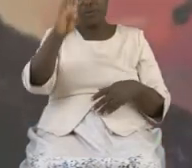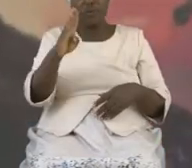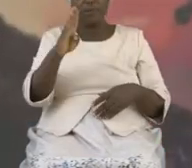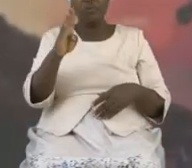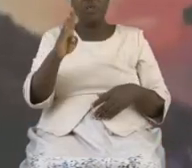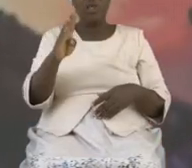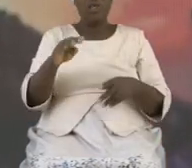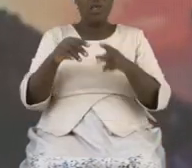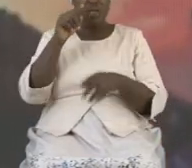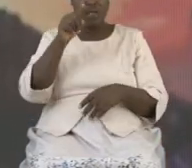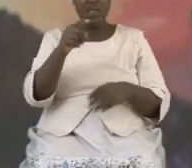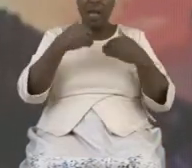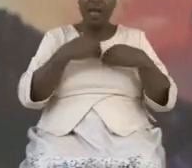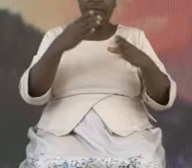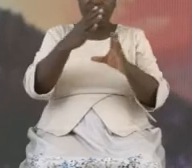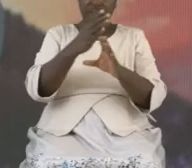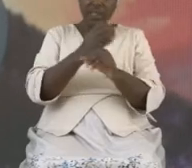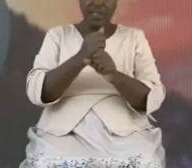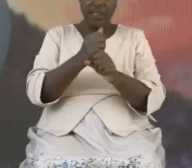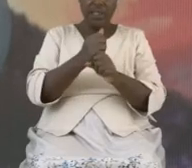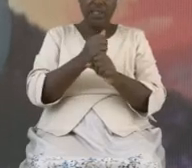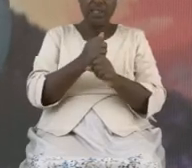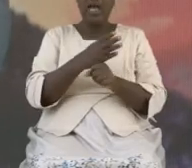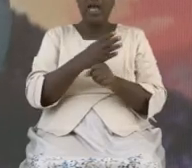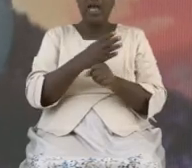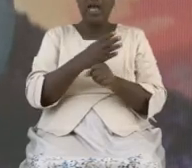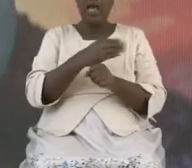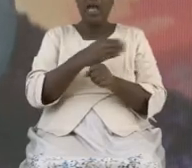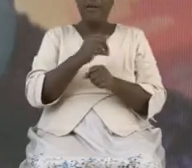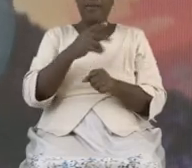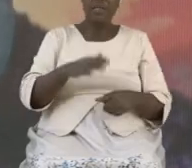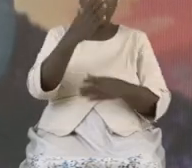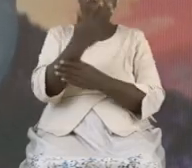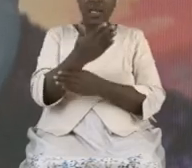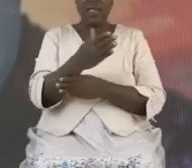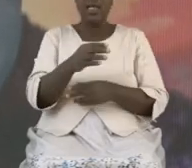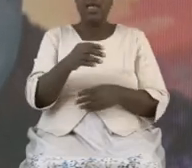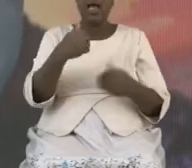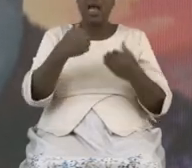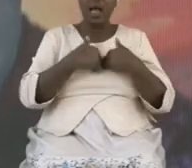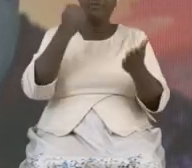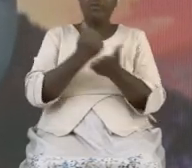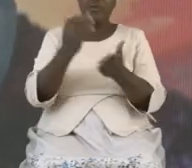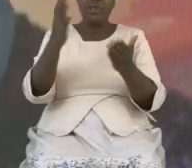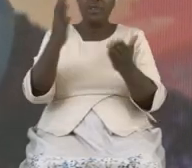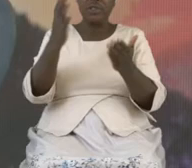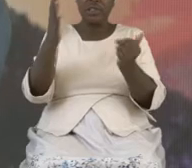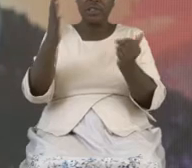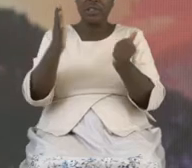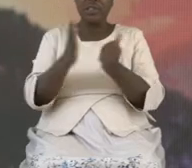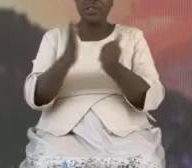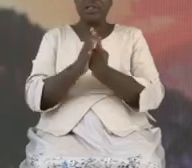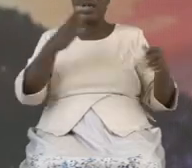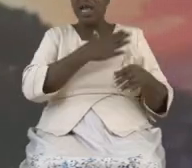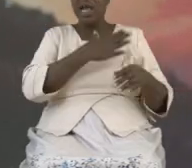taken, and by wicked hands have crucified and slain. Look